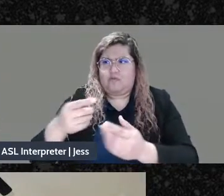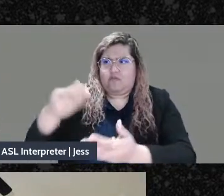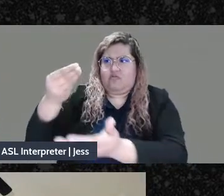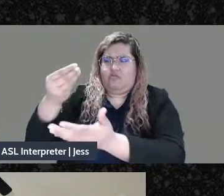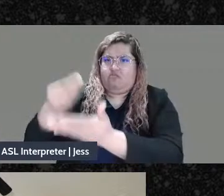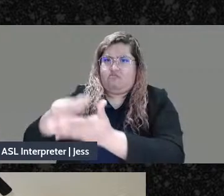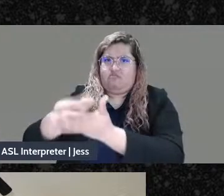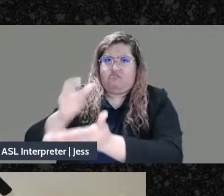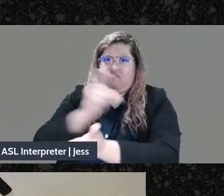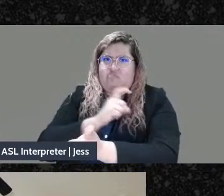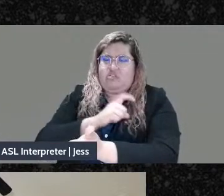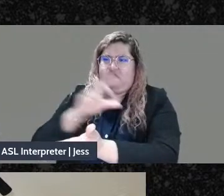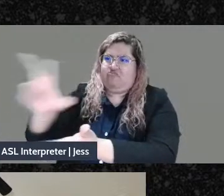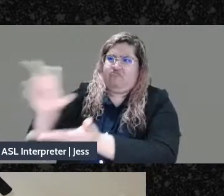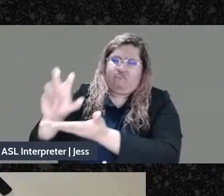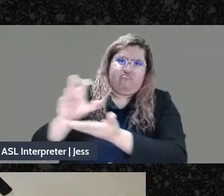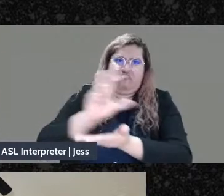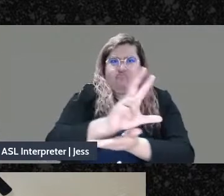finding?